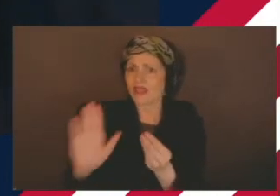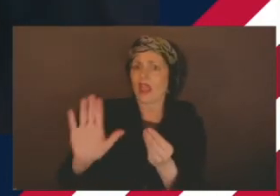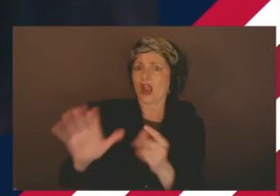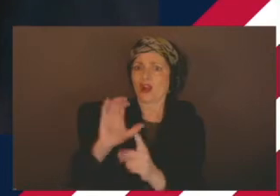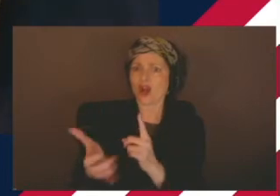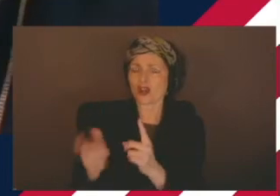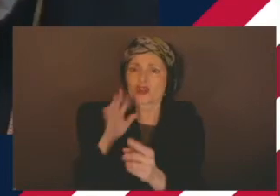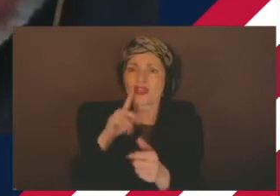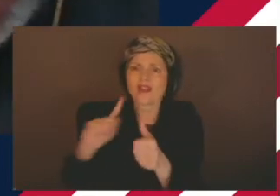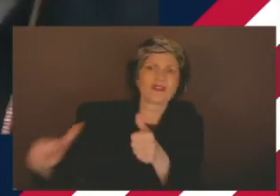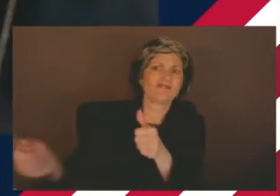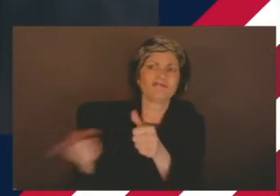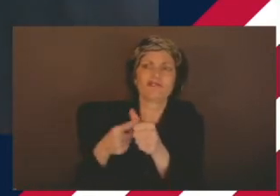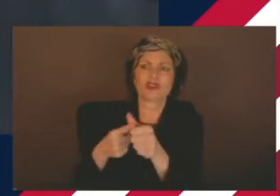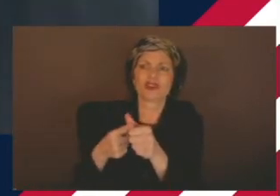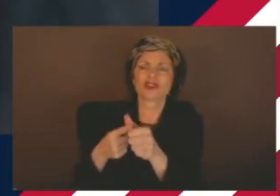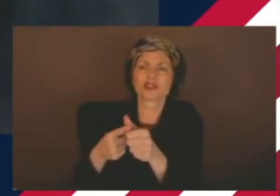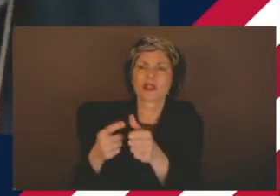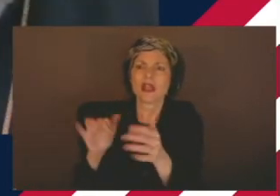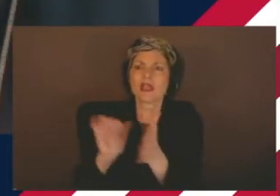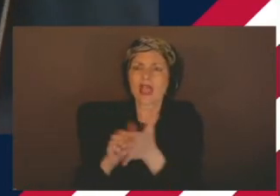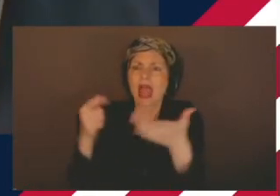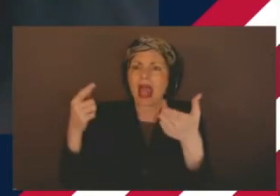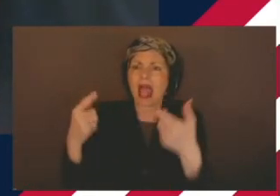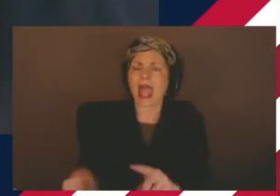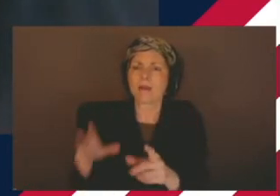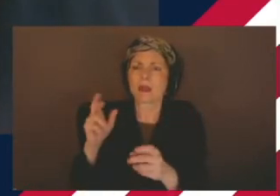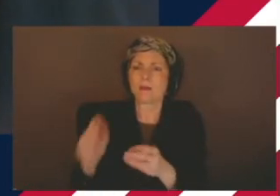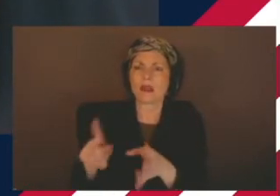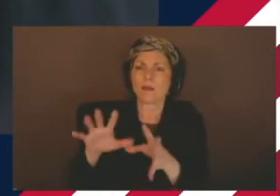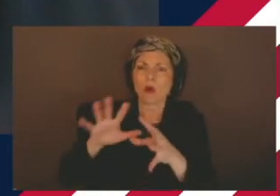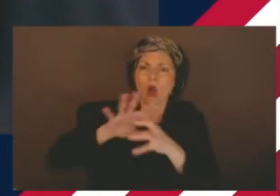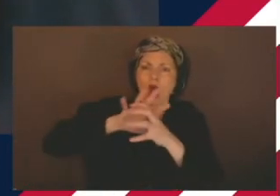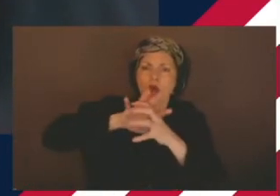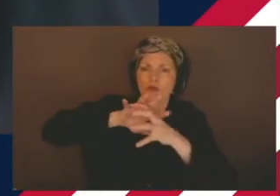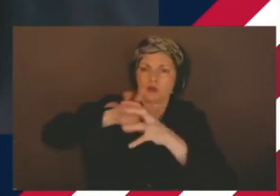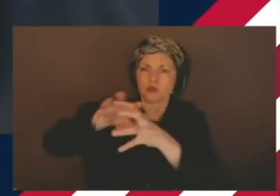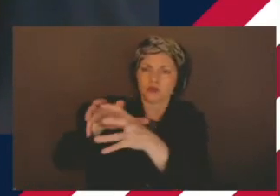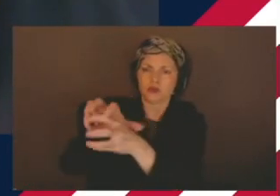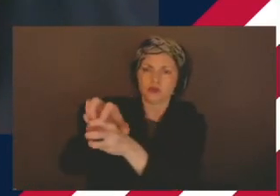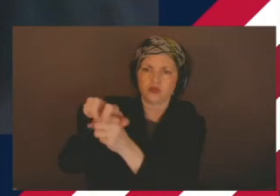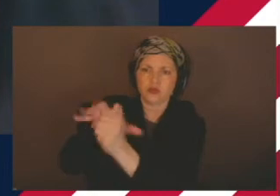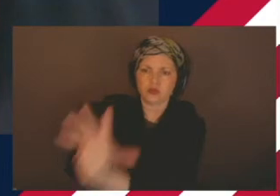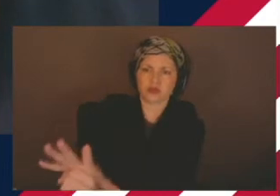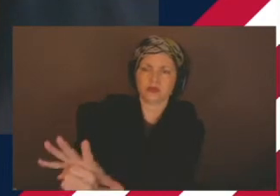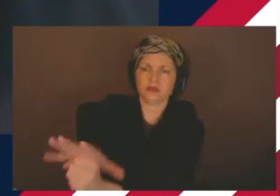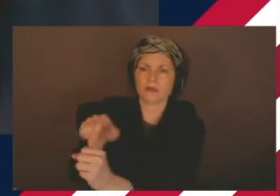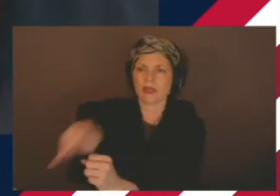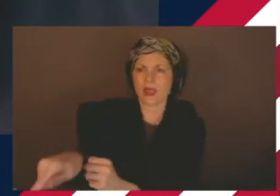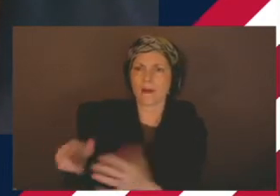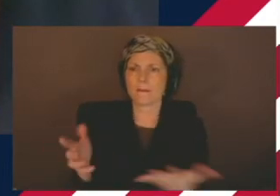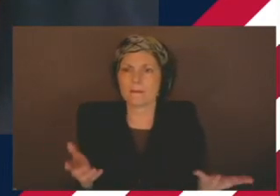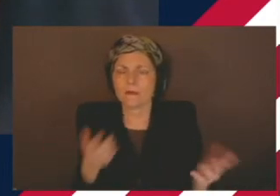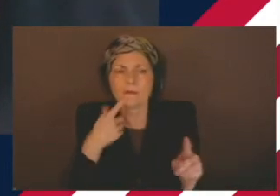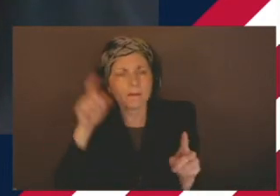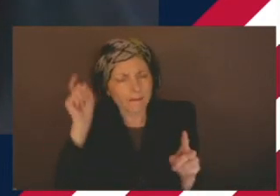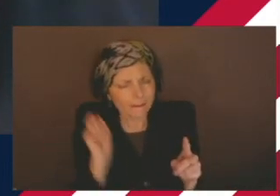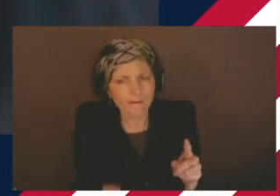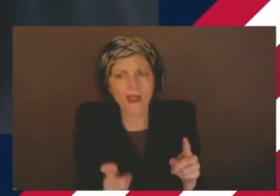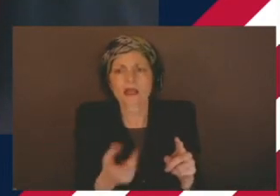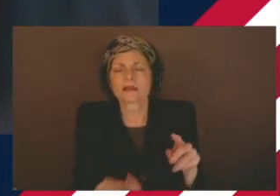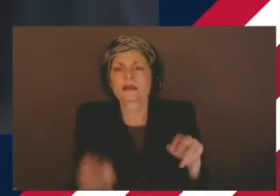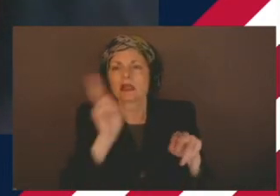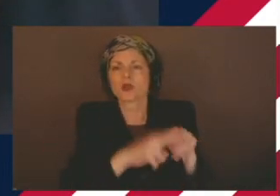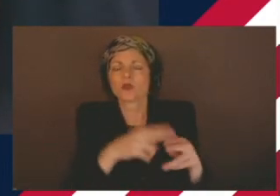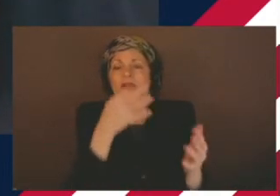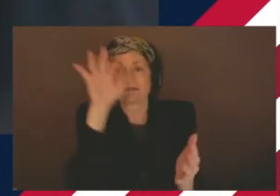to experience the genocide and the racism here in this country. We must also increase federal funding for education and